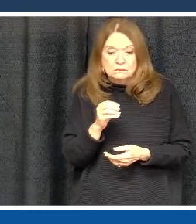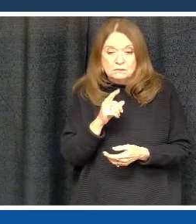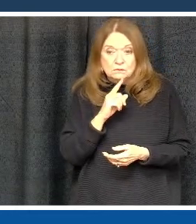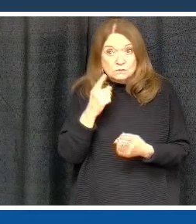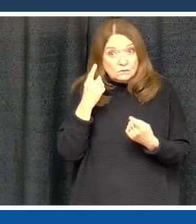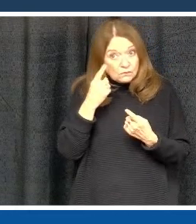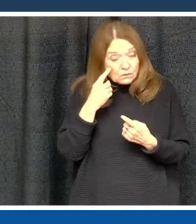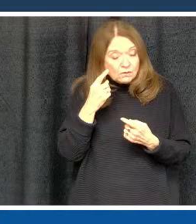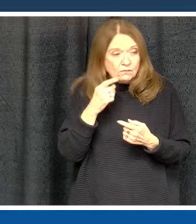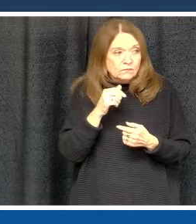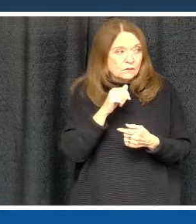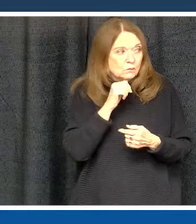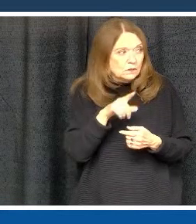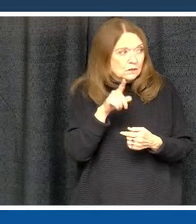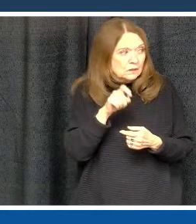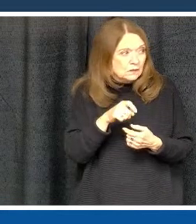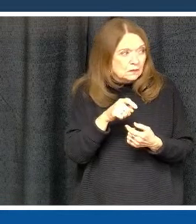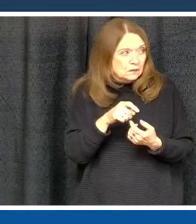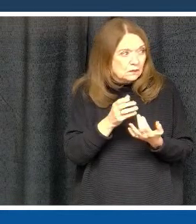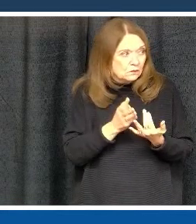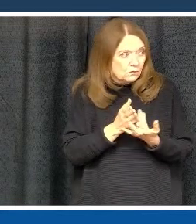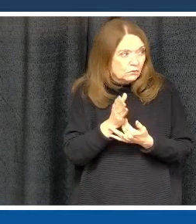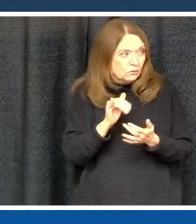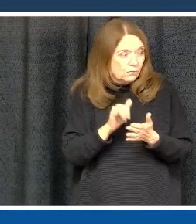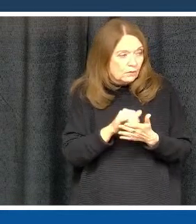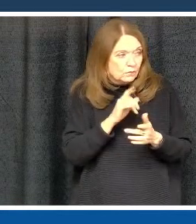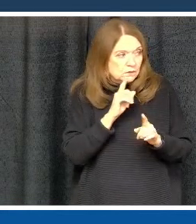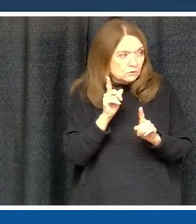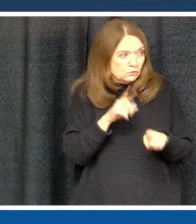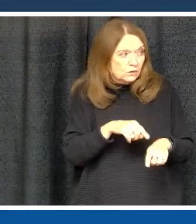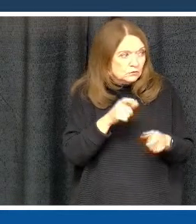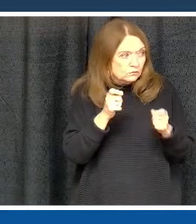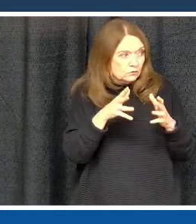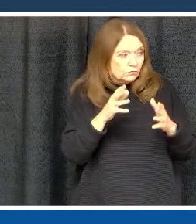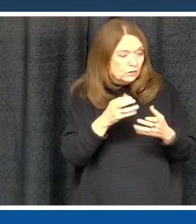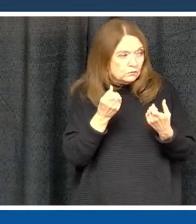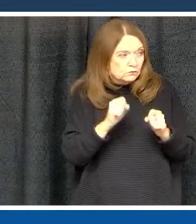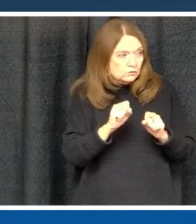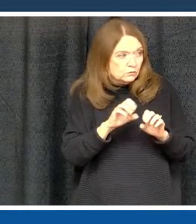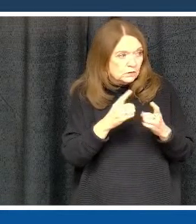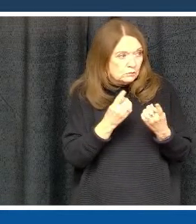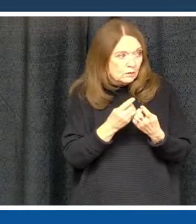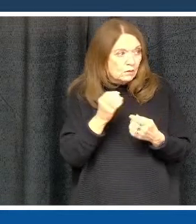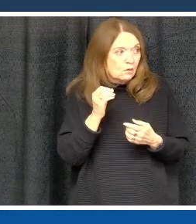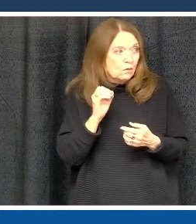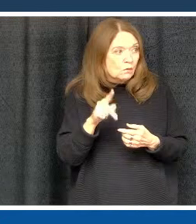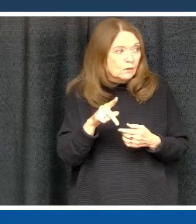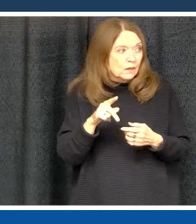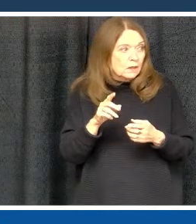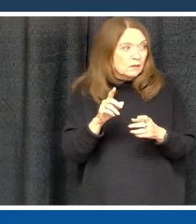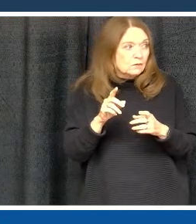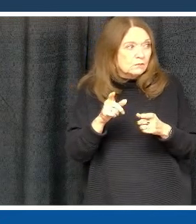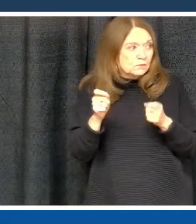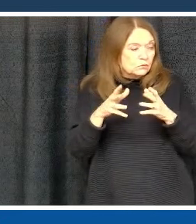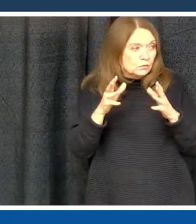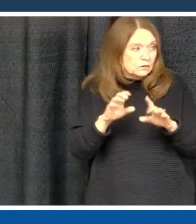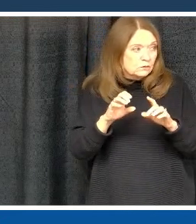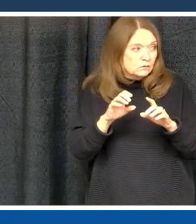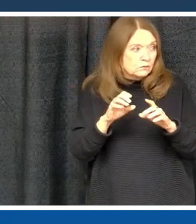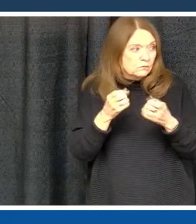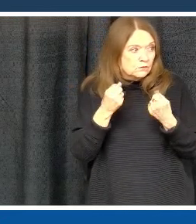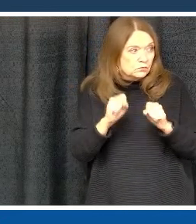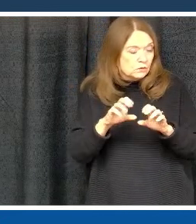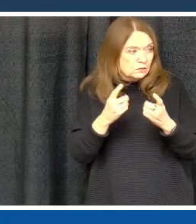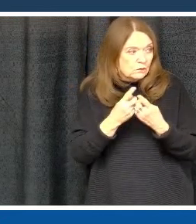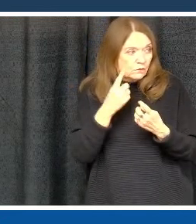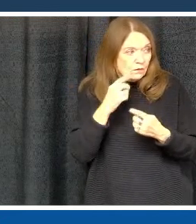that it wasn't needed to go through, and that was at the direction of the director of the streets department. The director of the street department thought it wouldn't need to go through